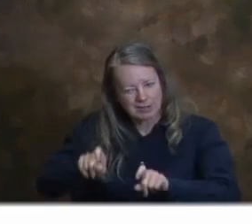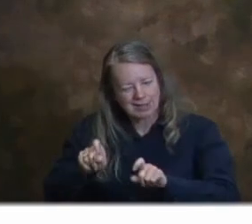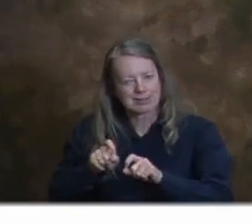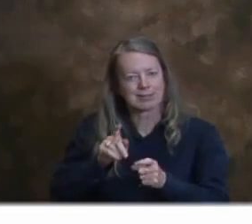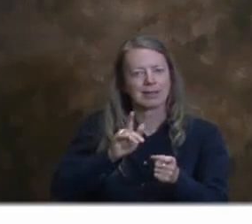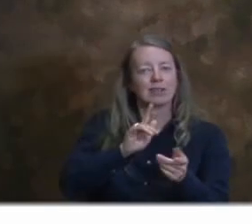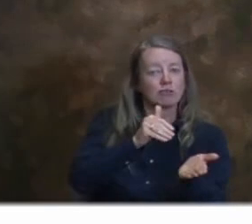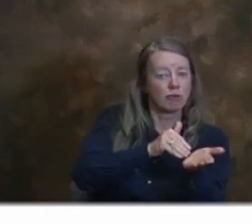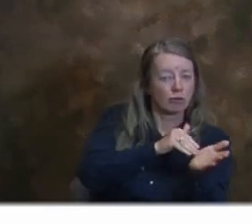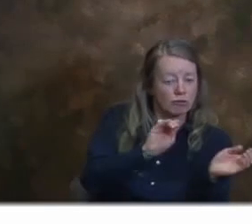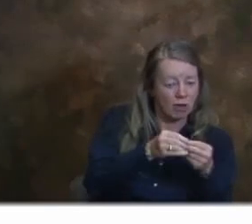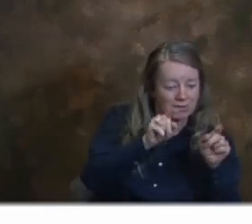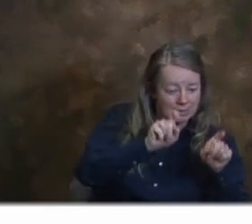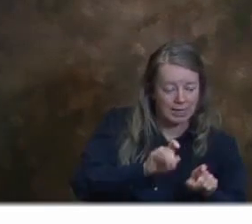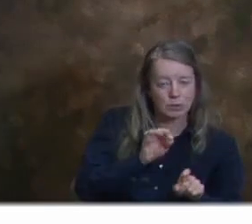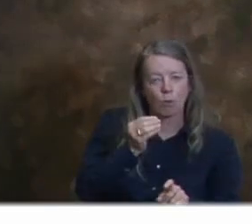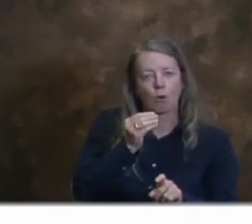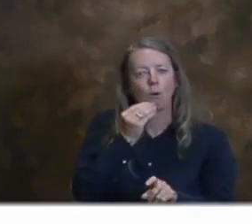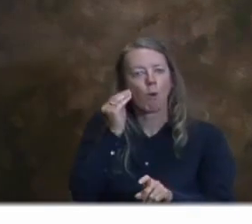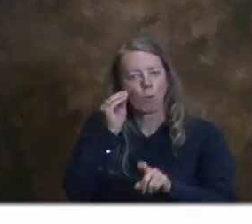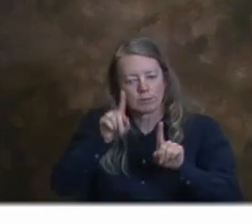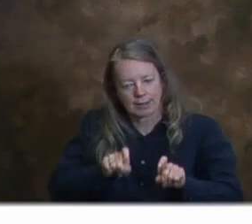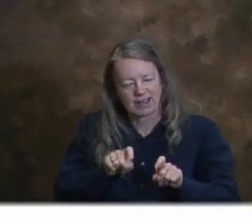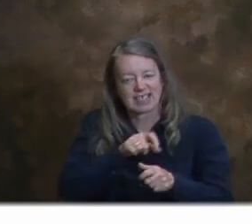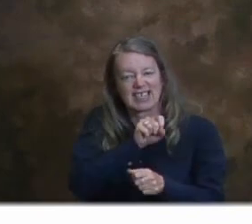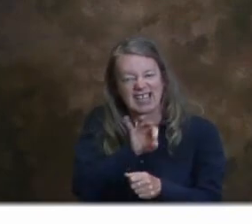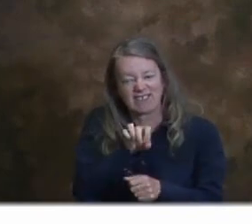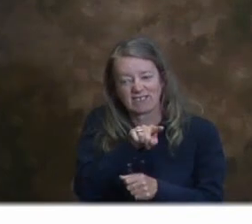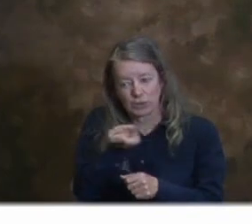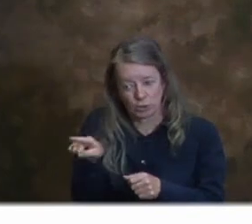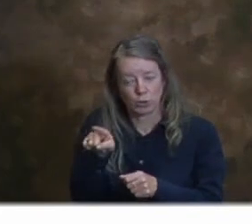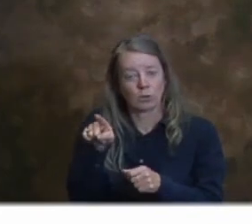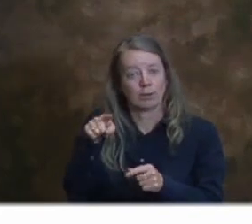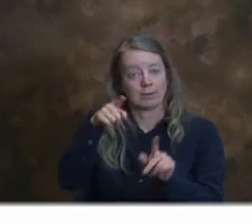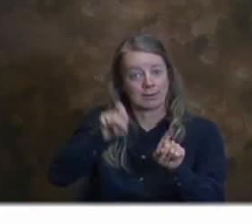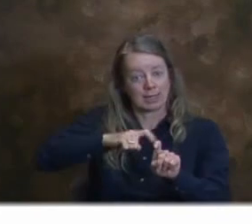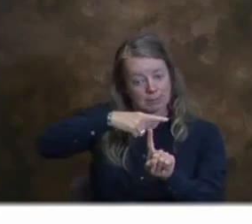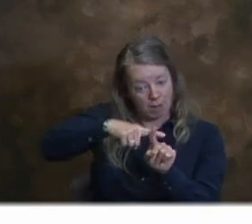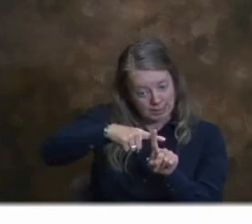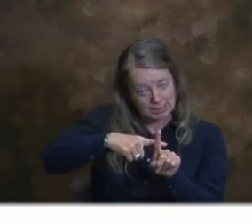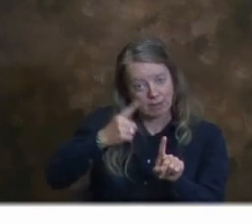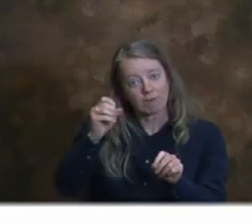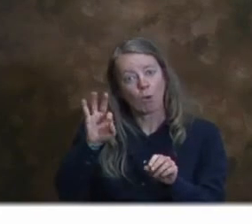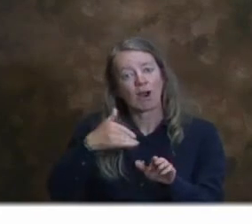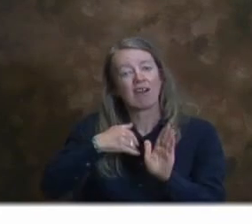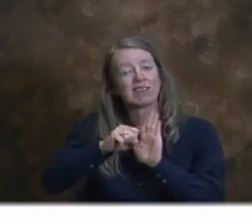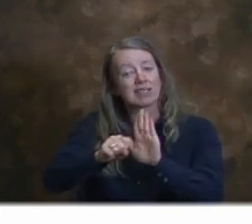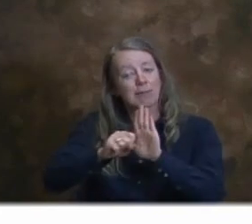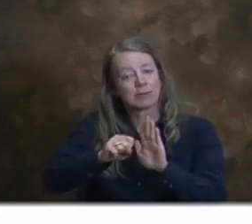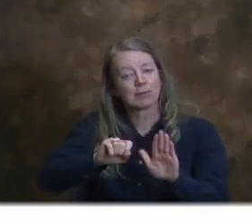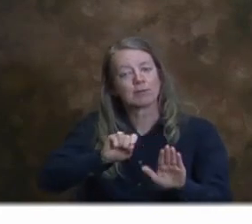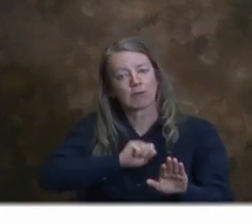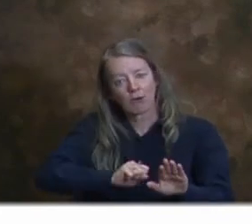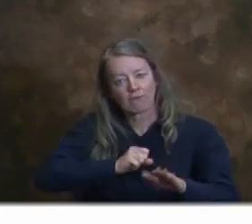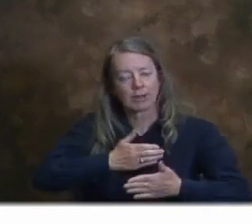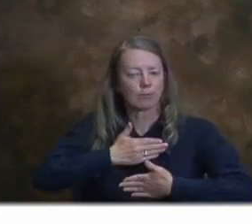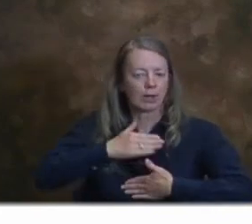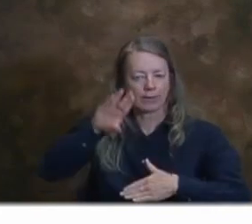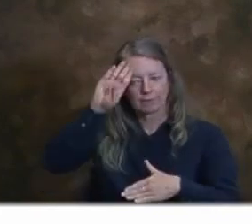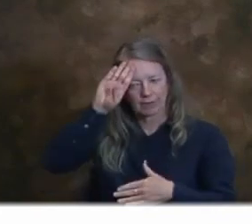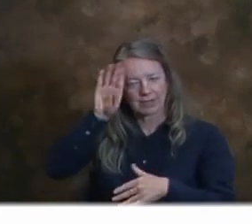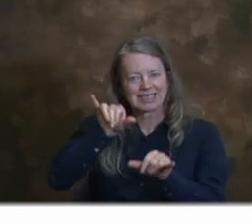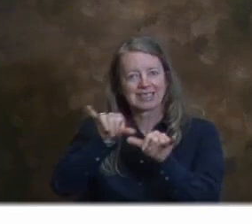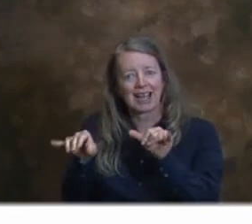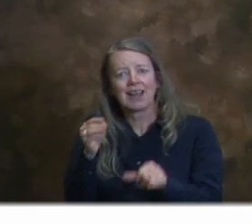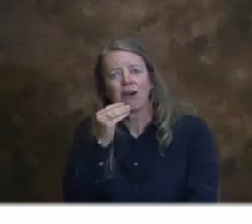you are positive and or you are having symptoms, stay at home and wear a mask when you are around people. And if you are